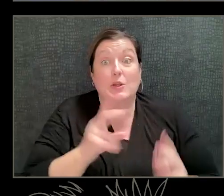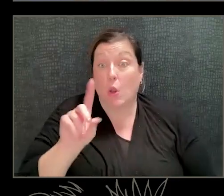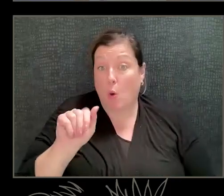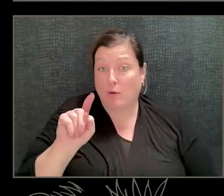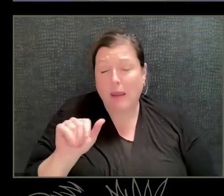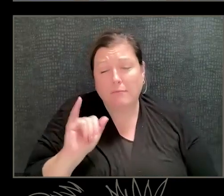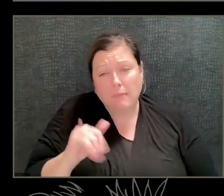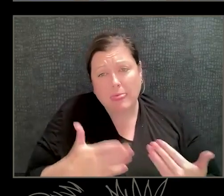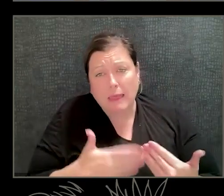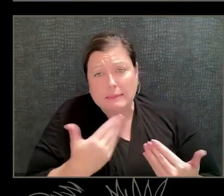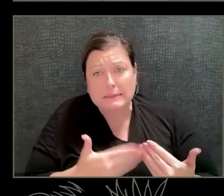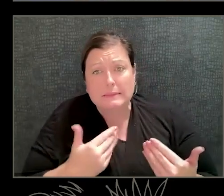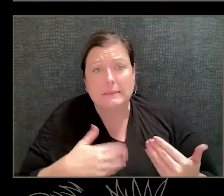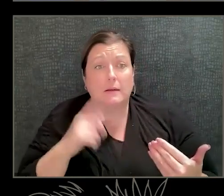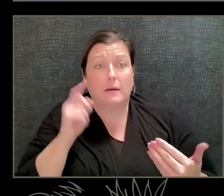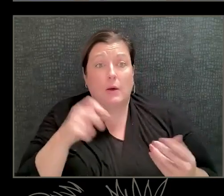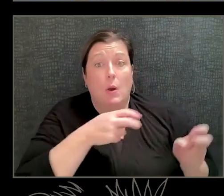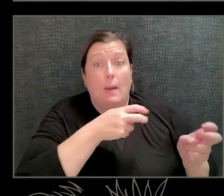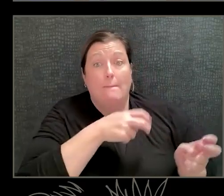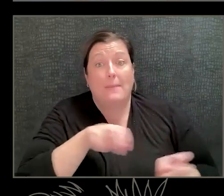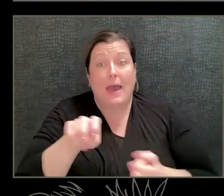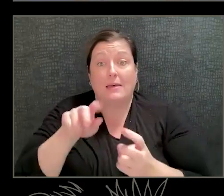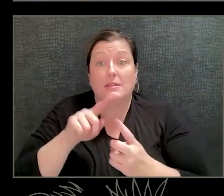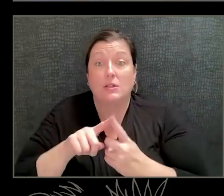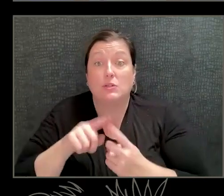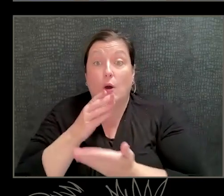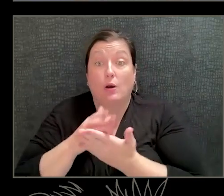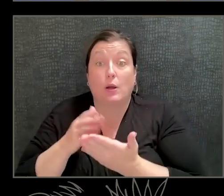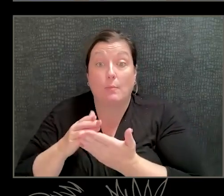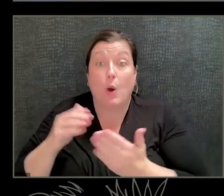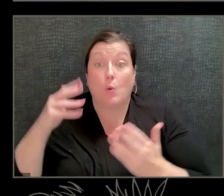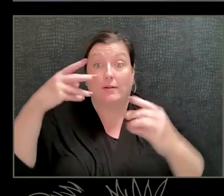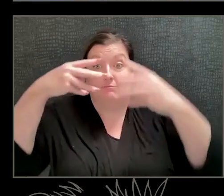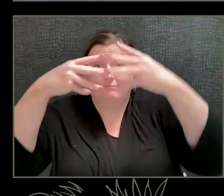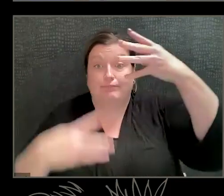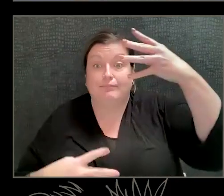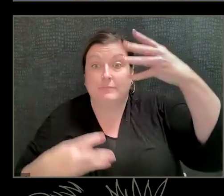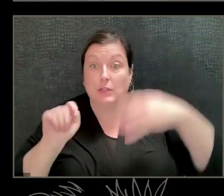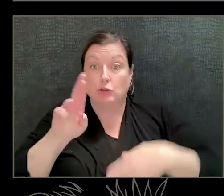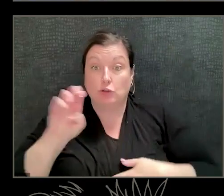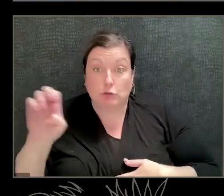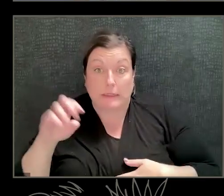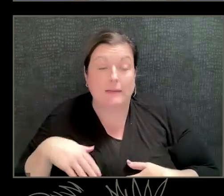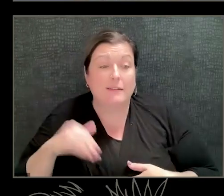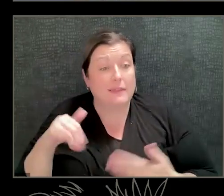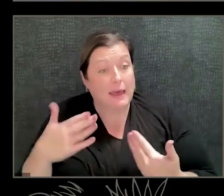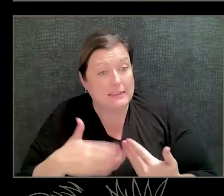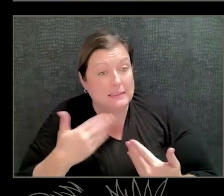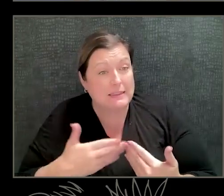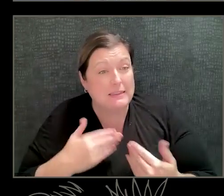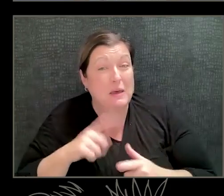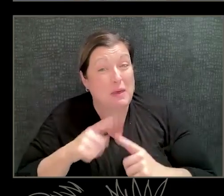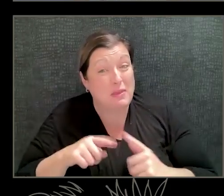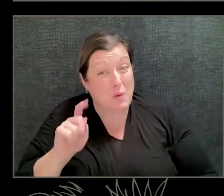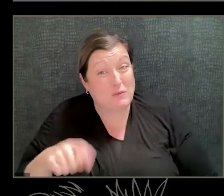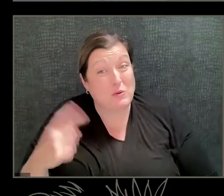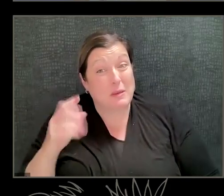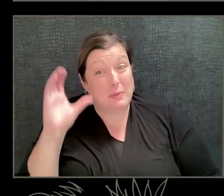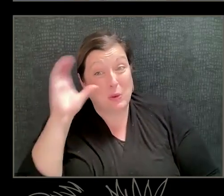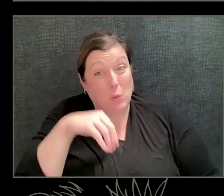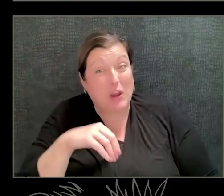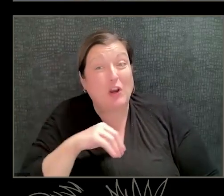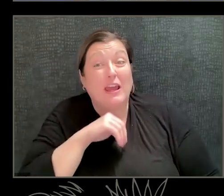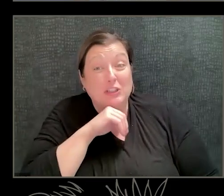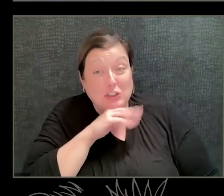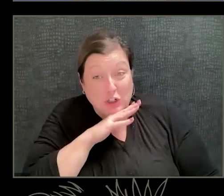is easy. And we'll need to pass that to our component tree somehow. That's easy. But then we have to do something really weird and kind of dirty. We have to take all